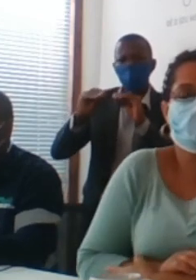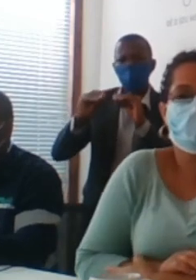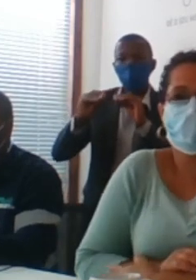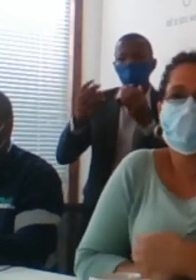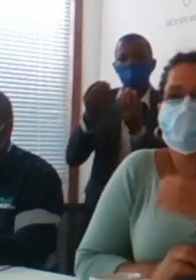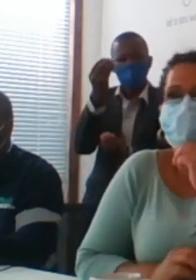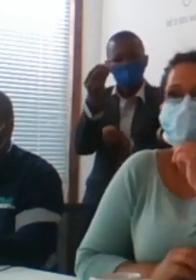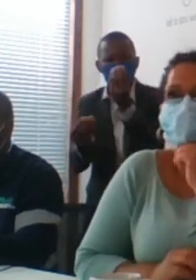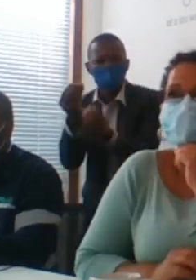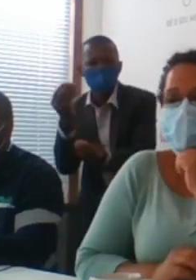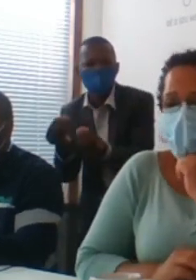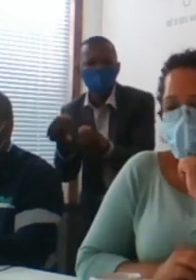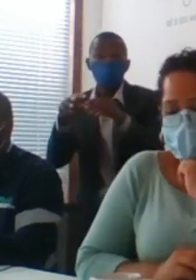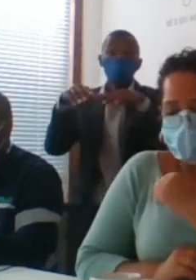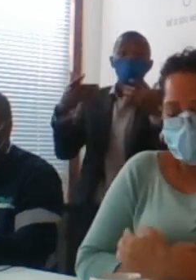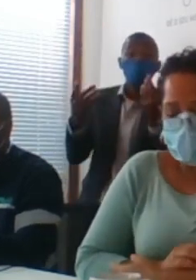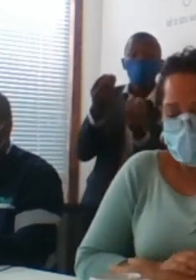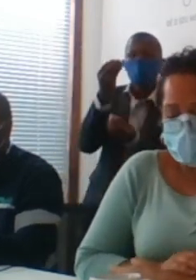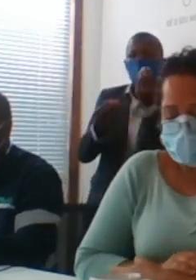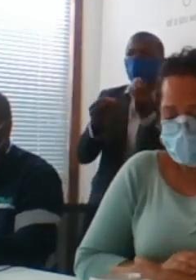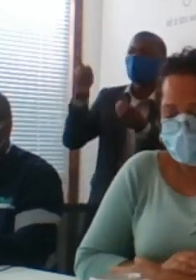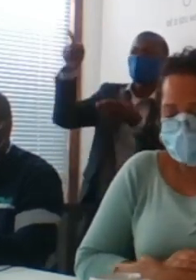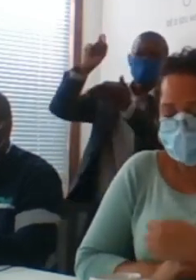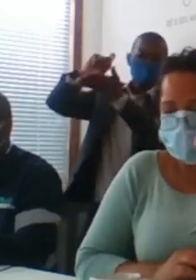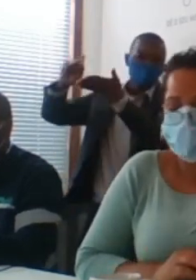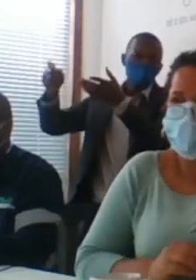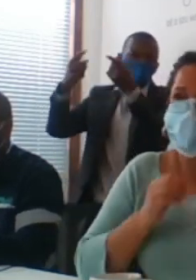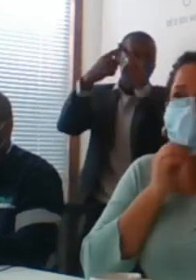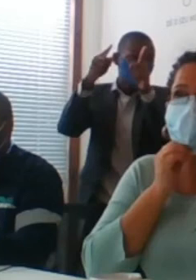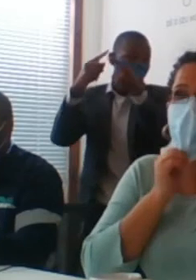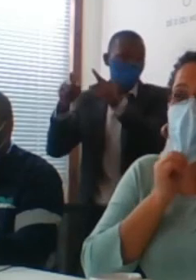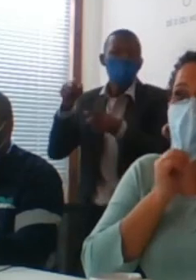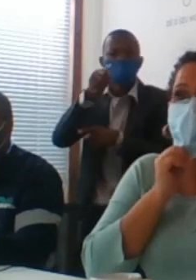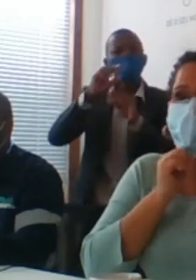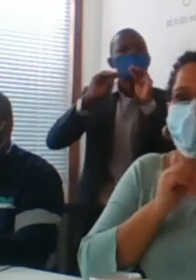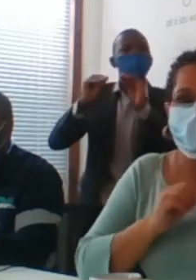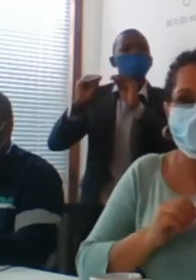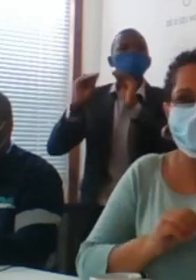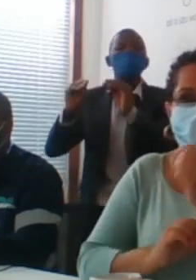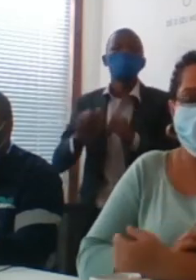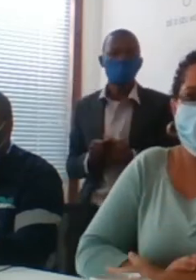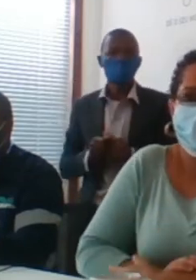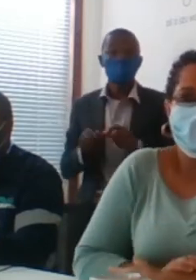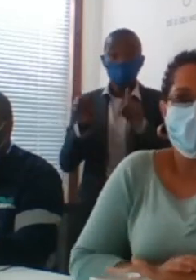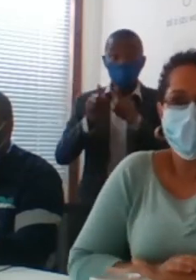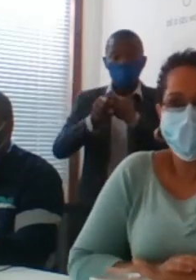for children that are studying. And he is basically teaching basic computer